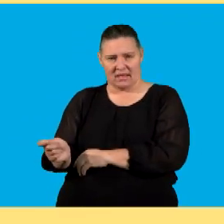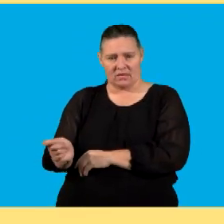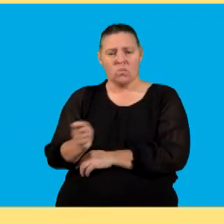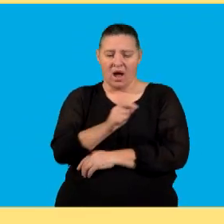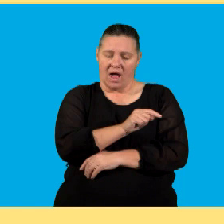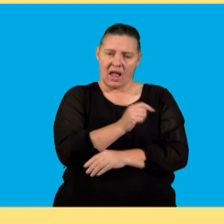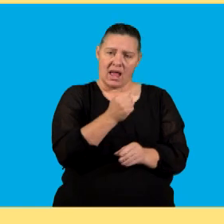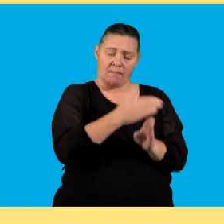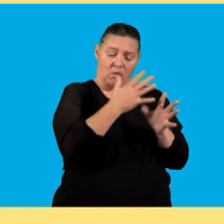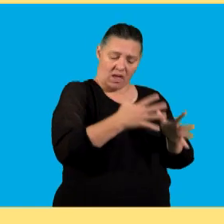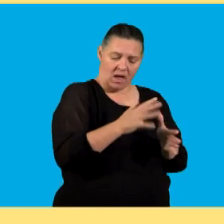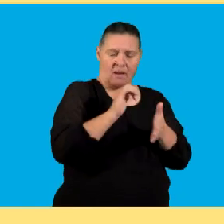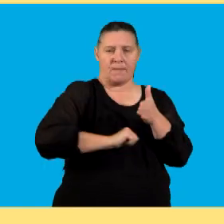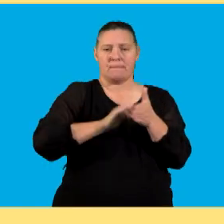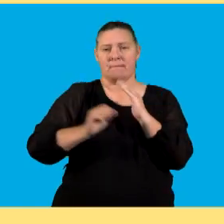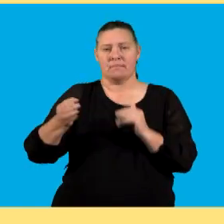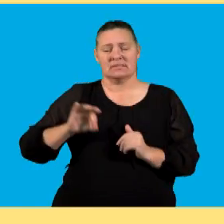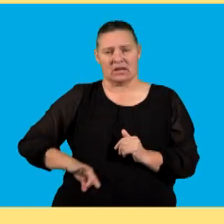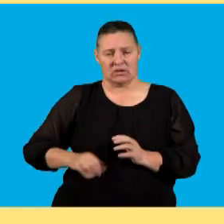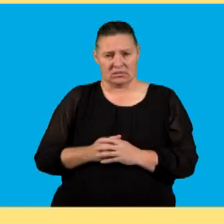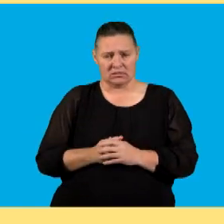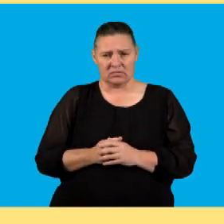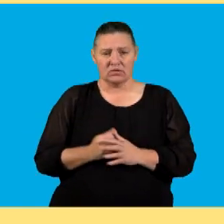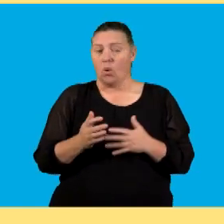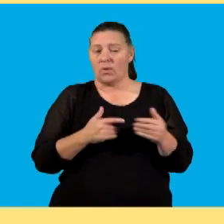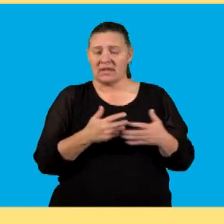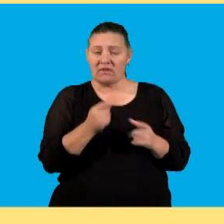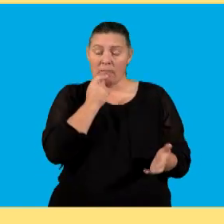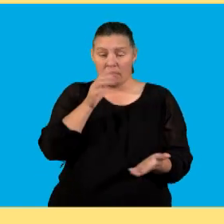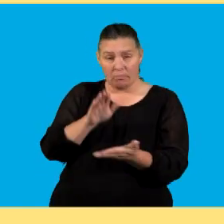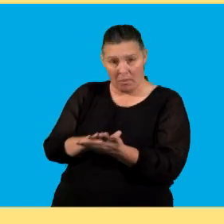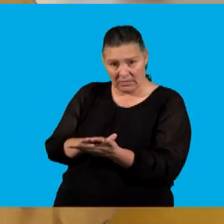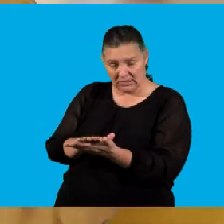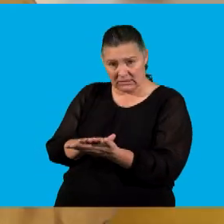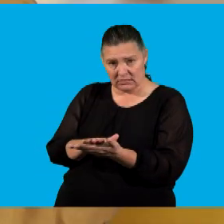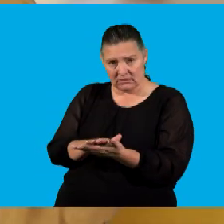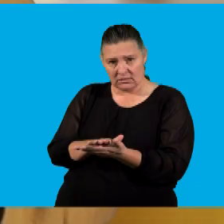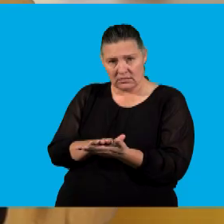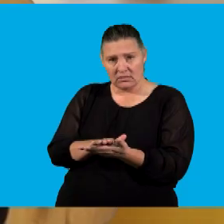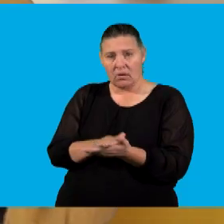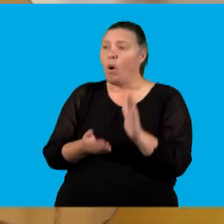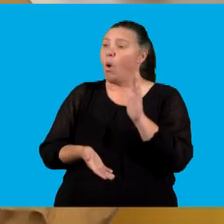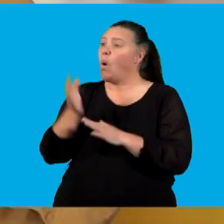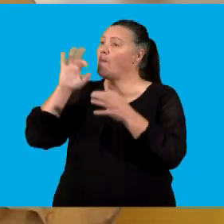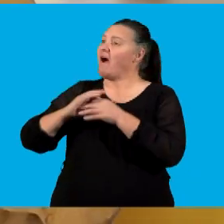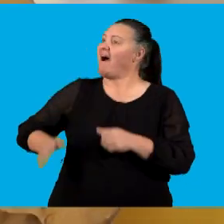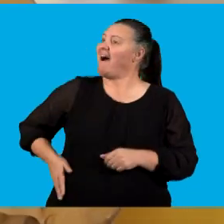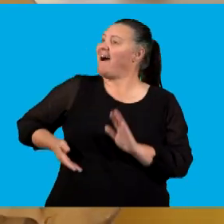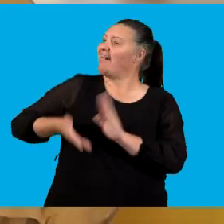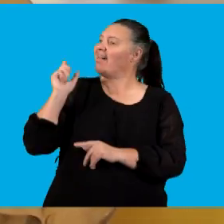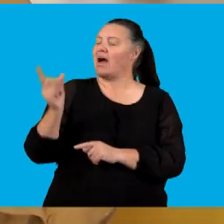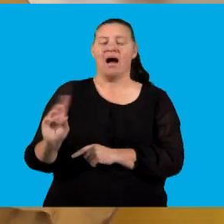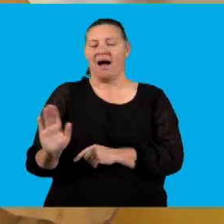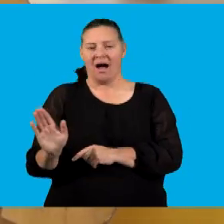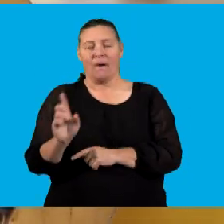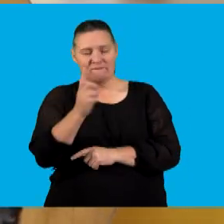employer. So you find that whatever the employer has promised you, that is not what you get to take home. There are